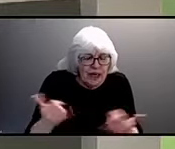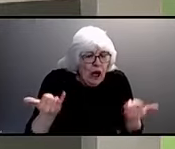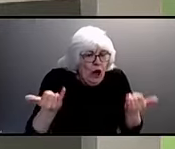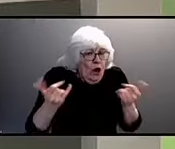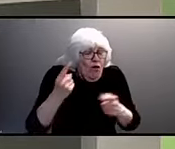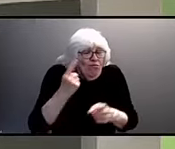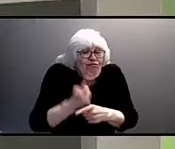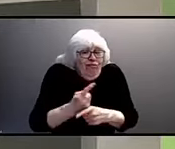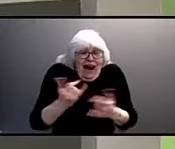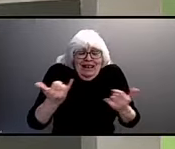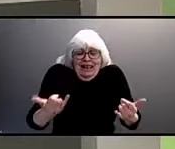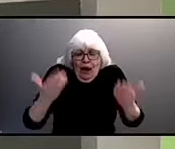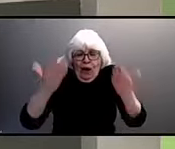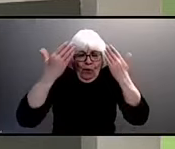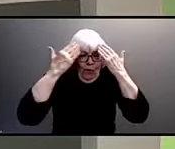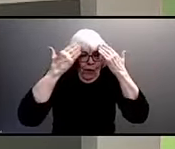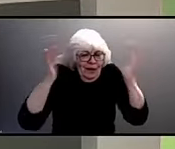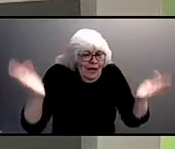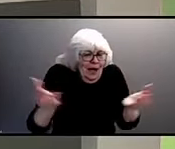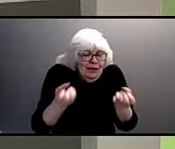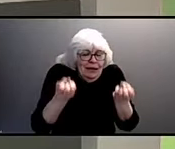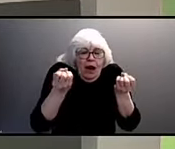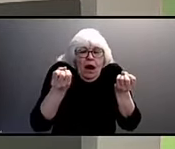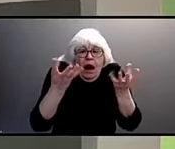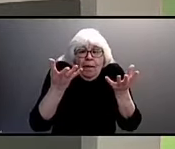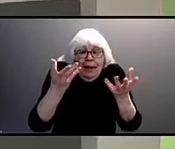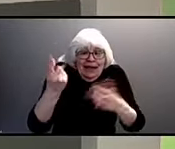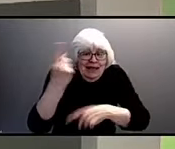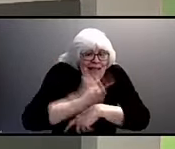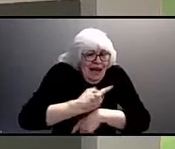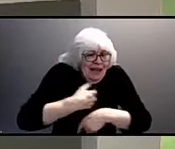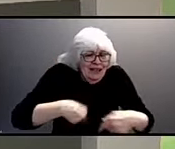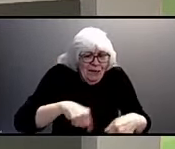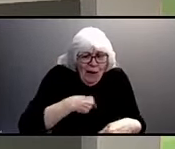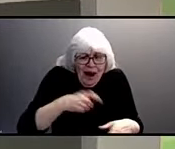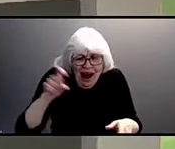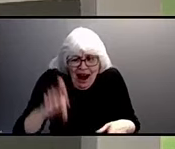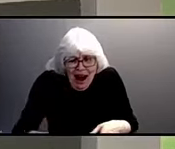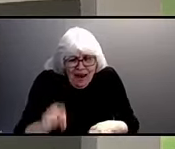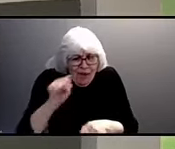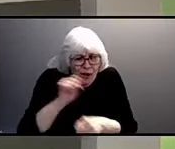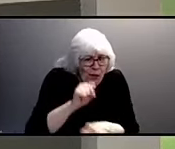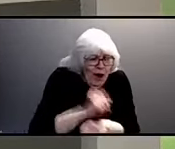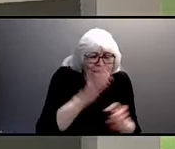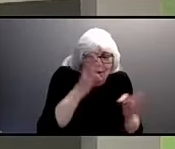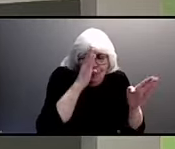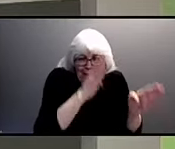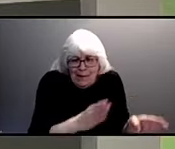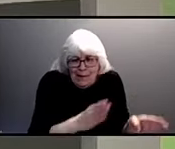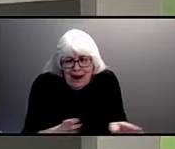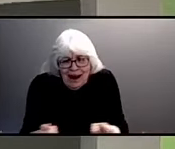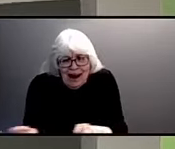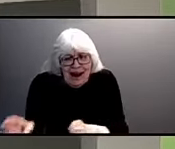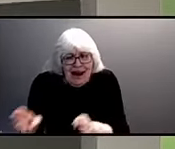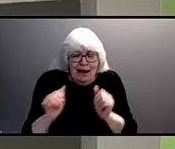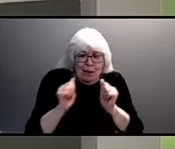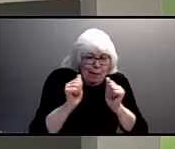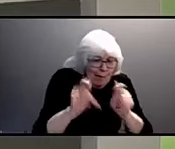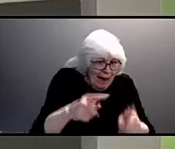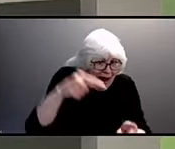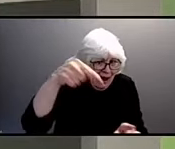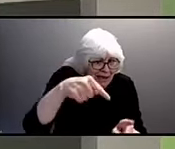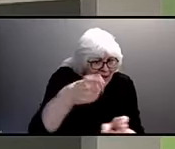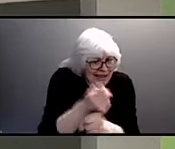to work through with this, getting people in there safely. And we are trying to tee that up again with Team Rubicon coming in to assist